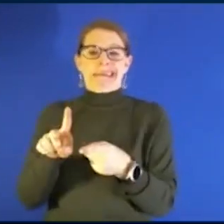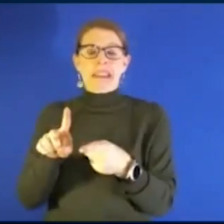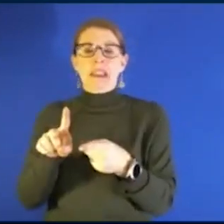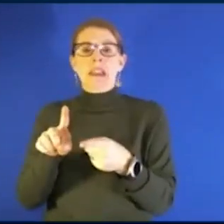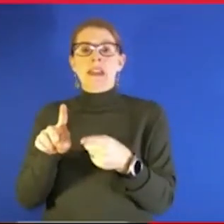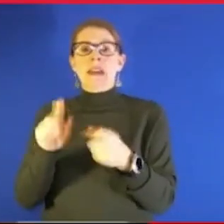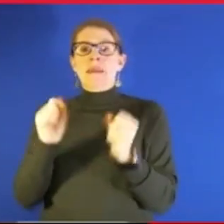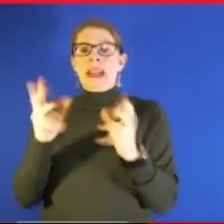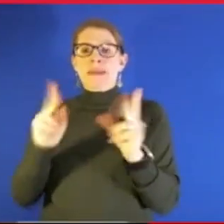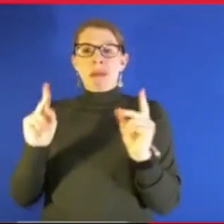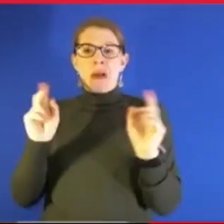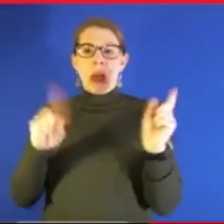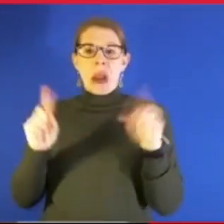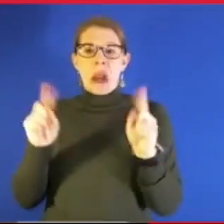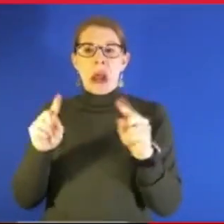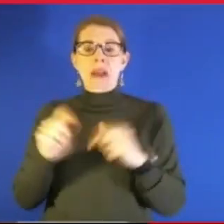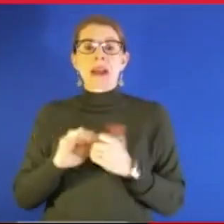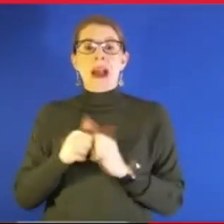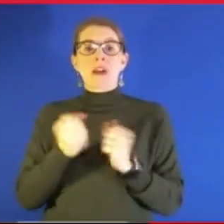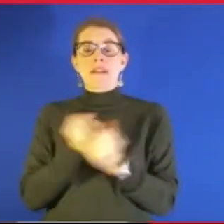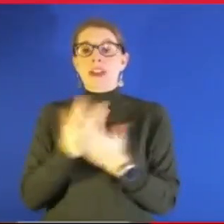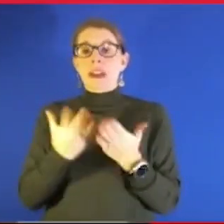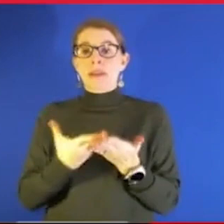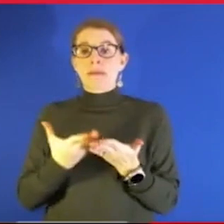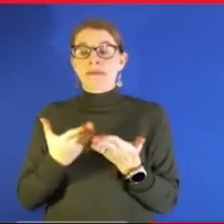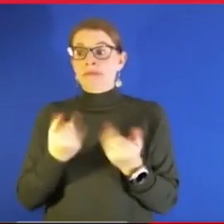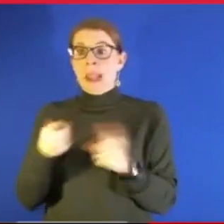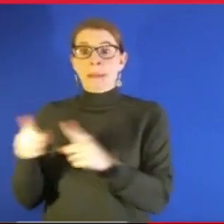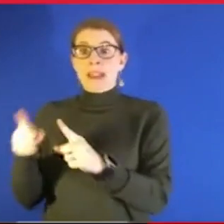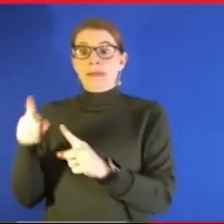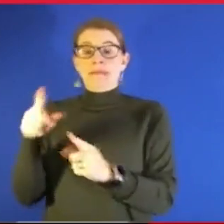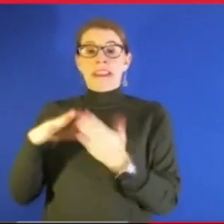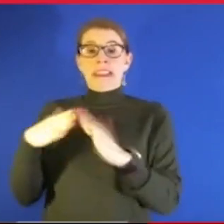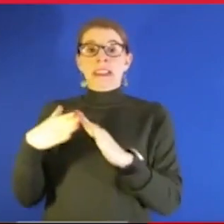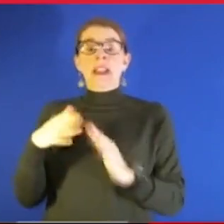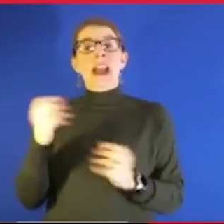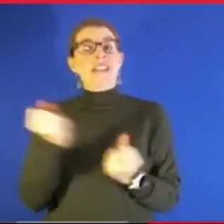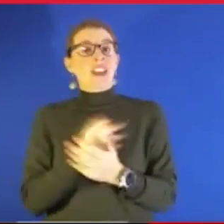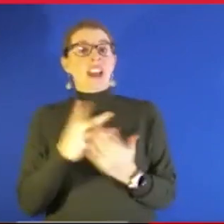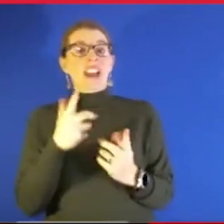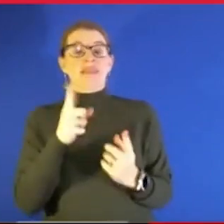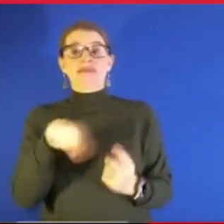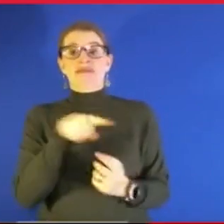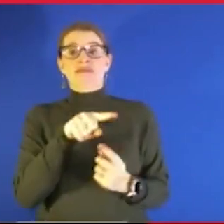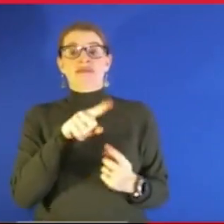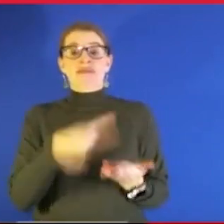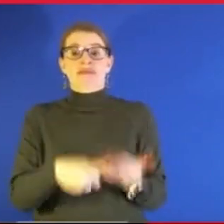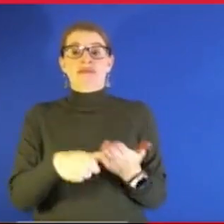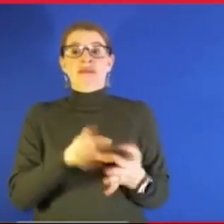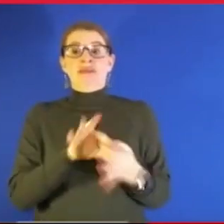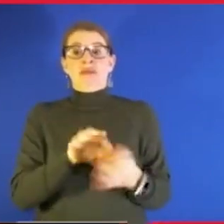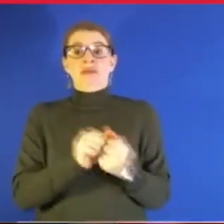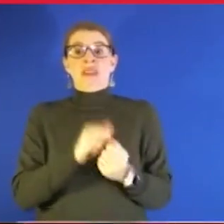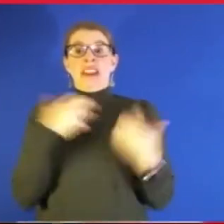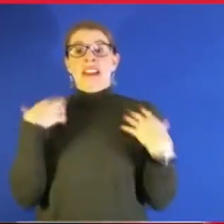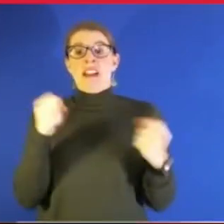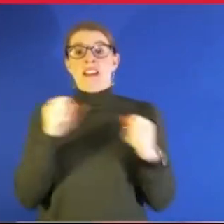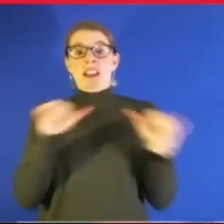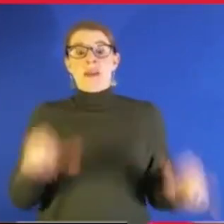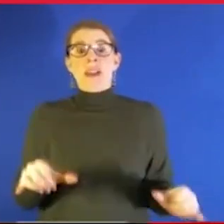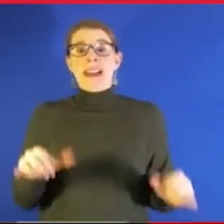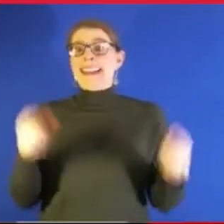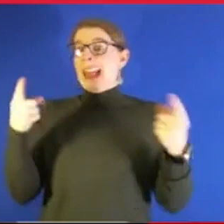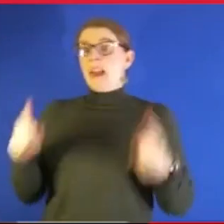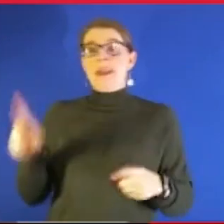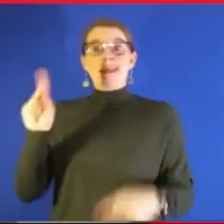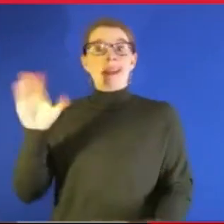there? Everything that you all have been talking about relative to the health system is going on across Kansas City